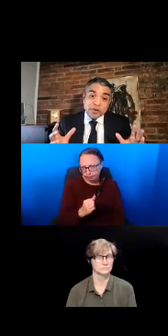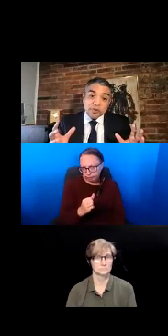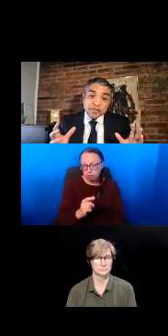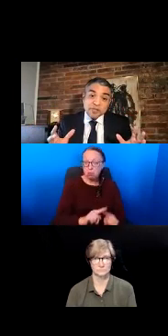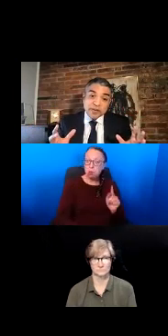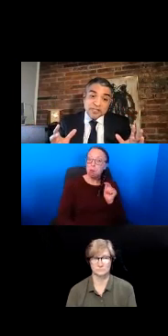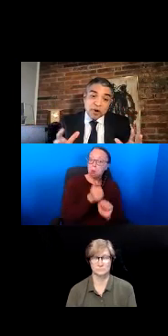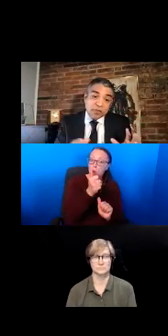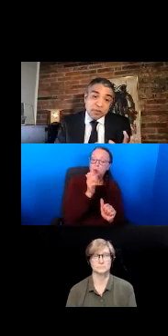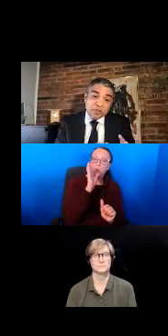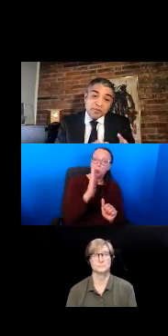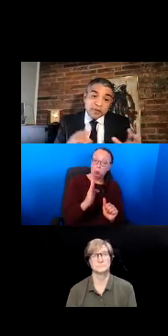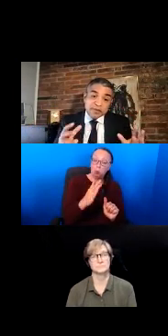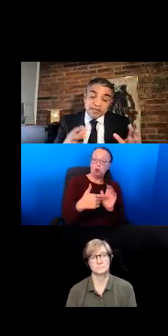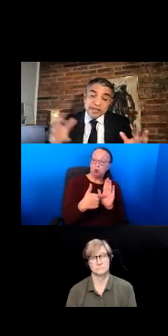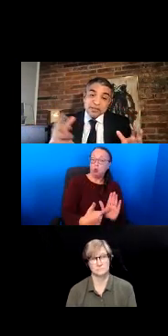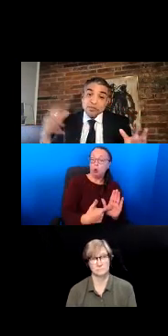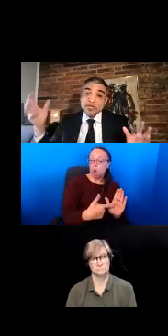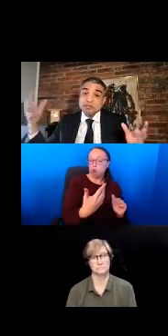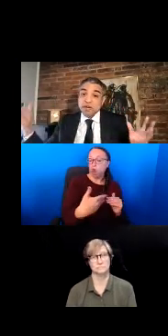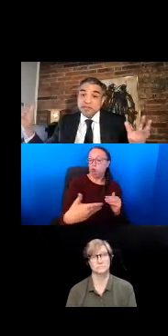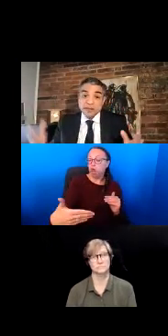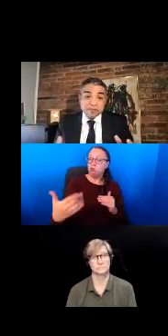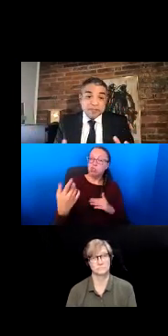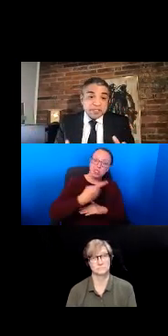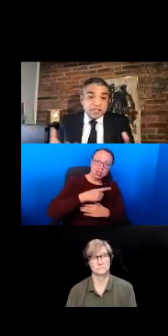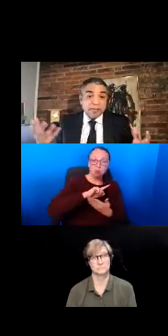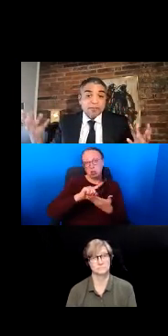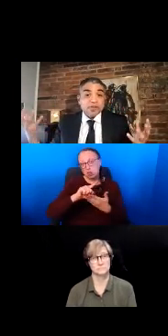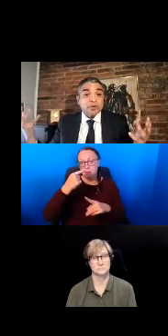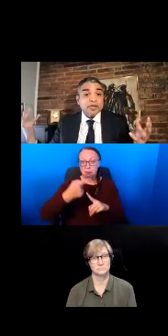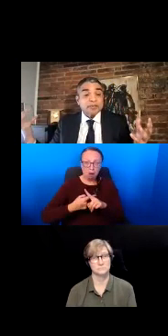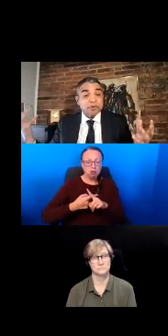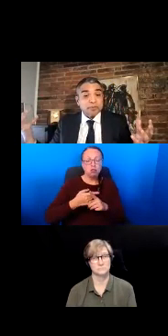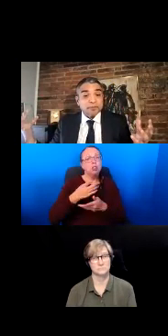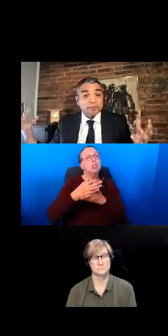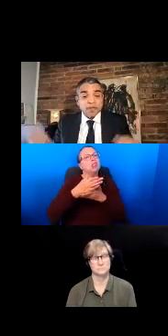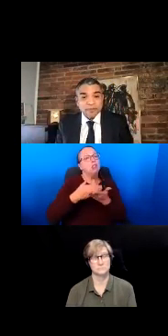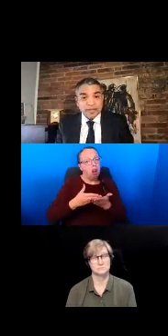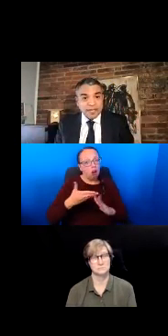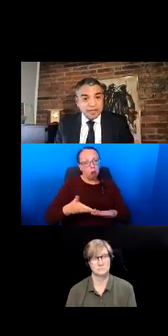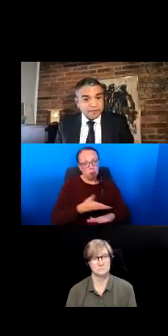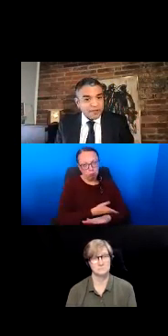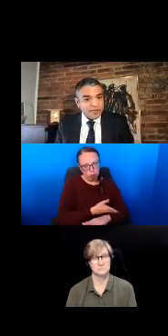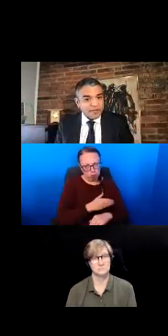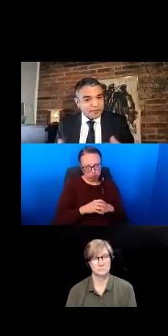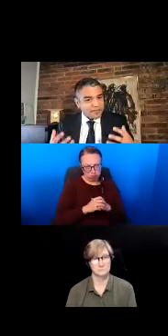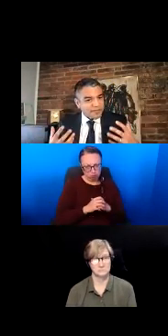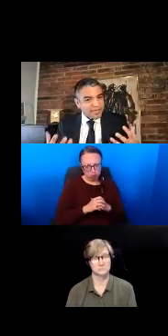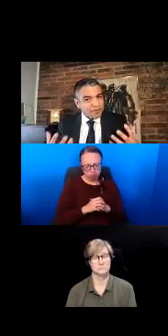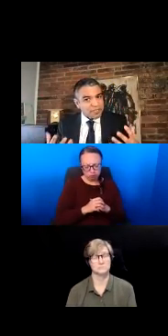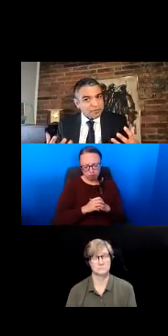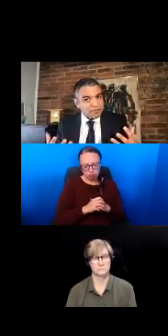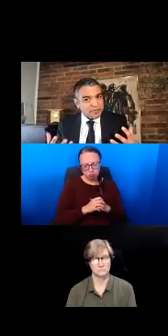individuals will express over the course of days, weeks, months, some degree of improvement. Well, if